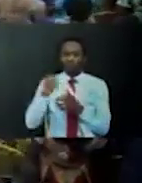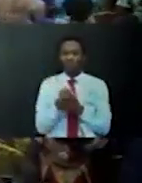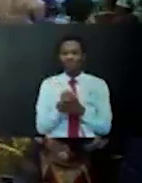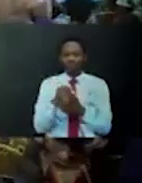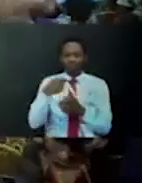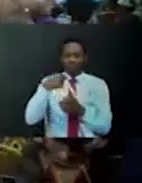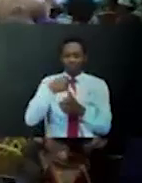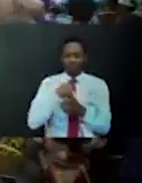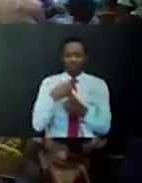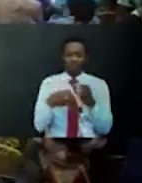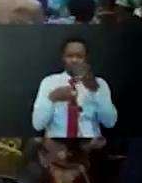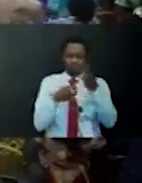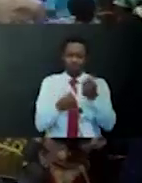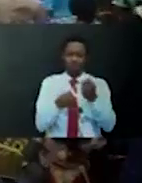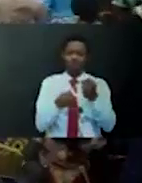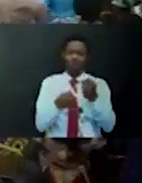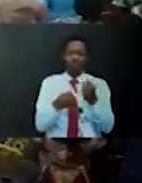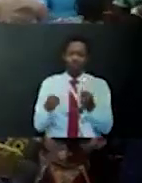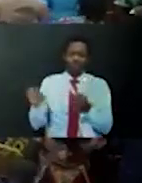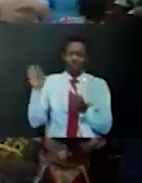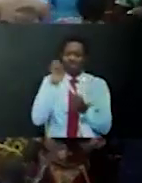as of the